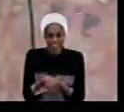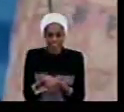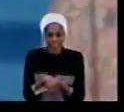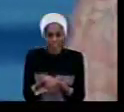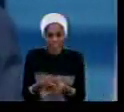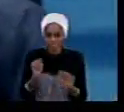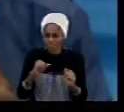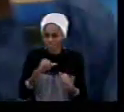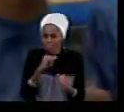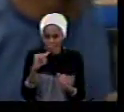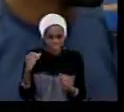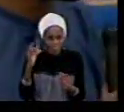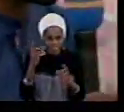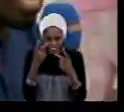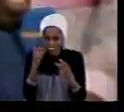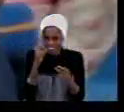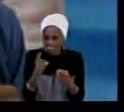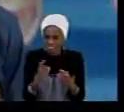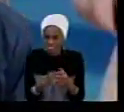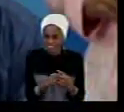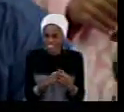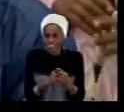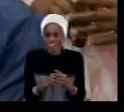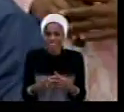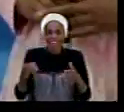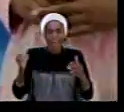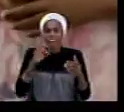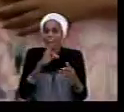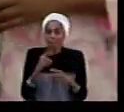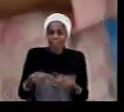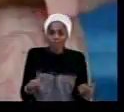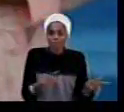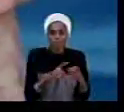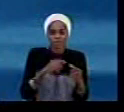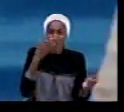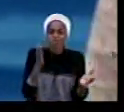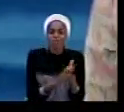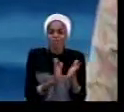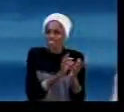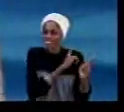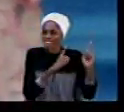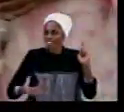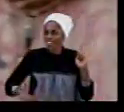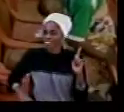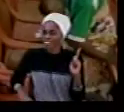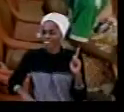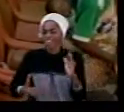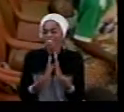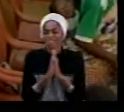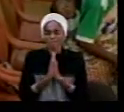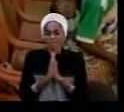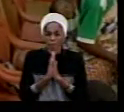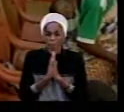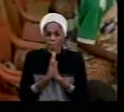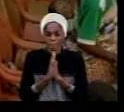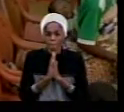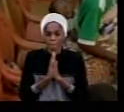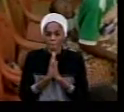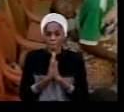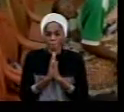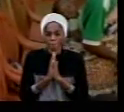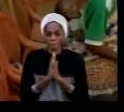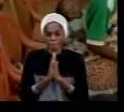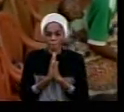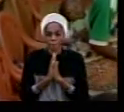you louder. Are you ready to praise the Lord? Yes. Amen. Come,